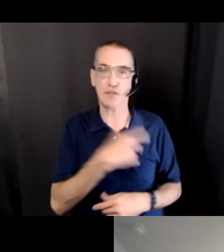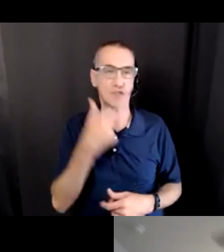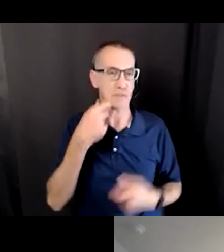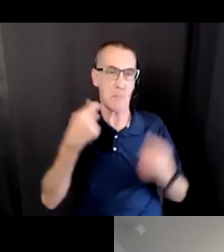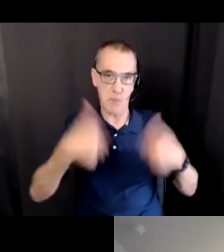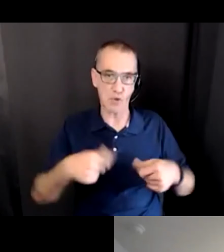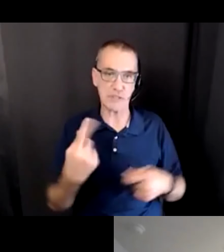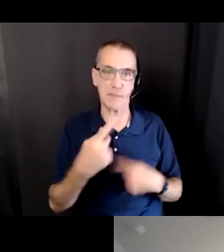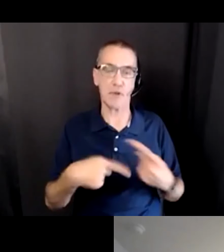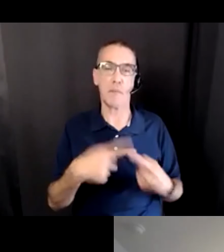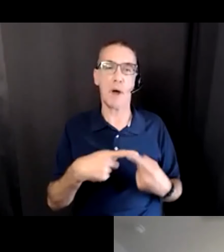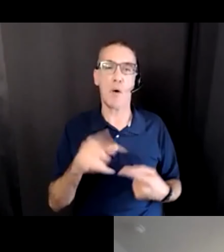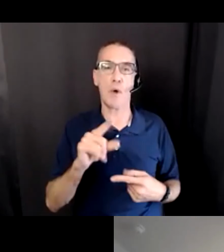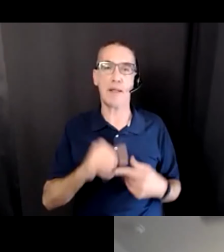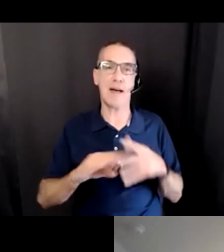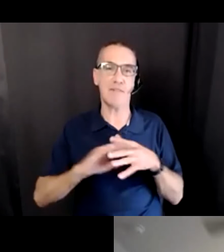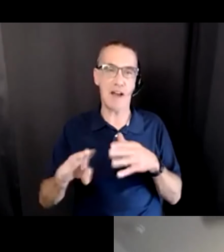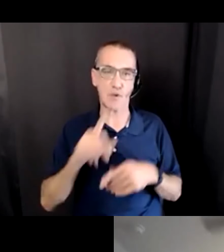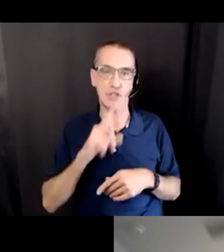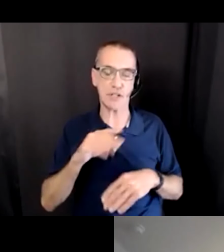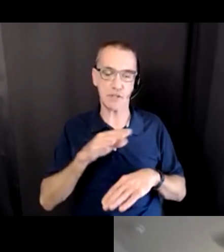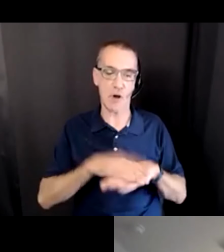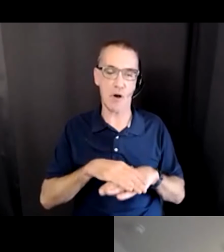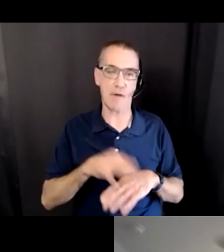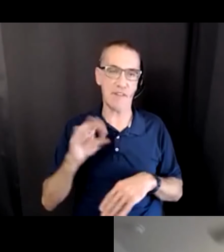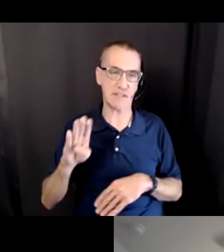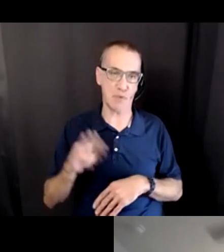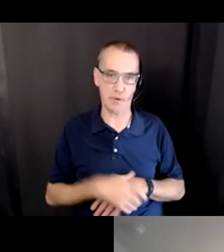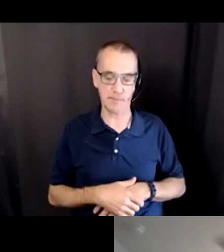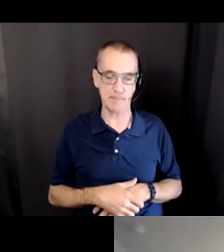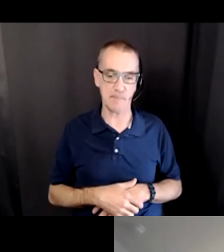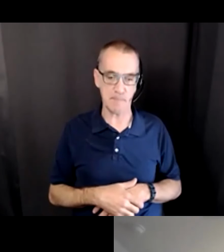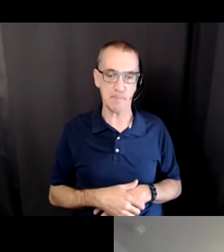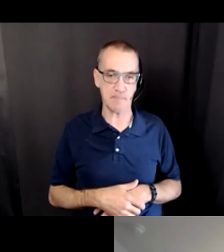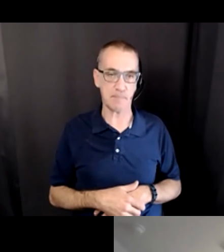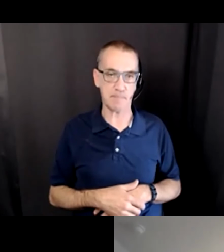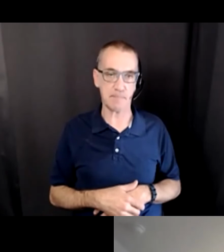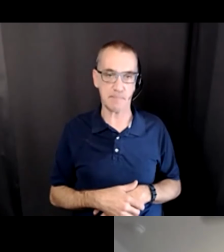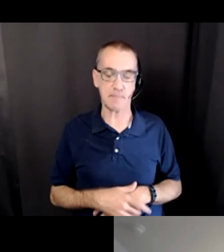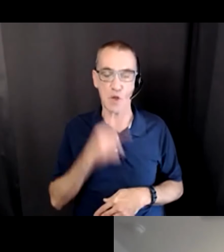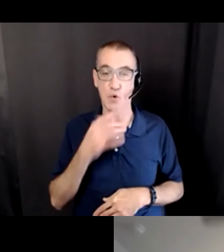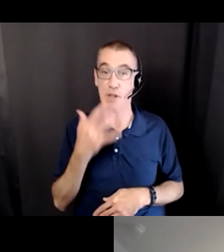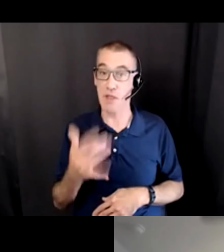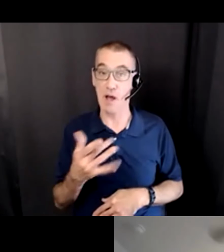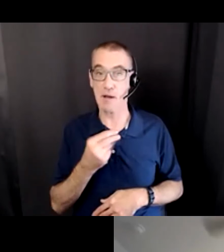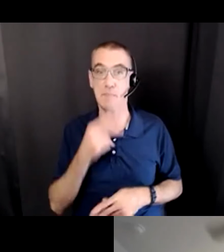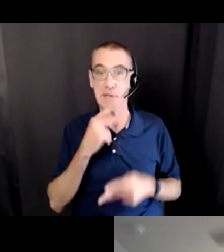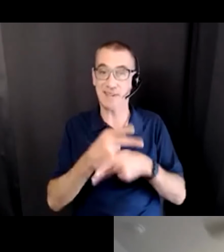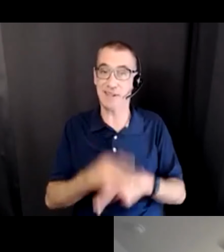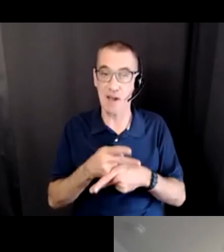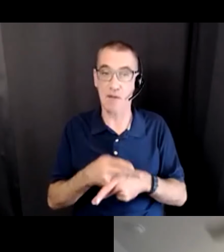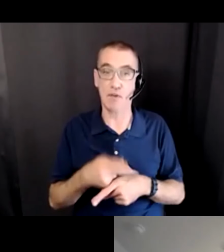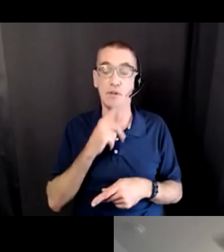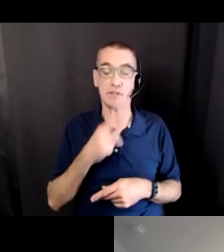about where the evacuation is on Facebook. So Oh gosh. good luck and be careful. It looks like it's